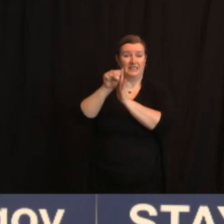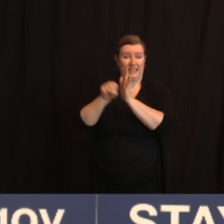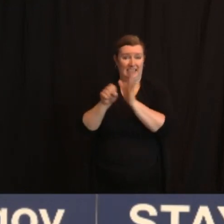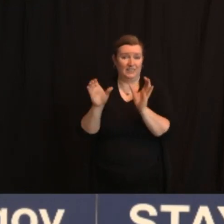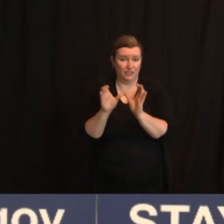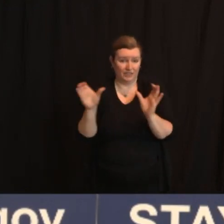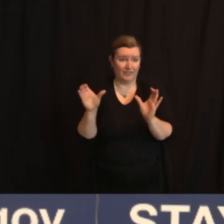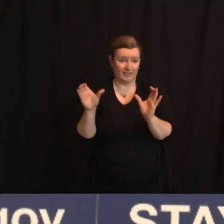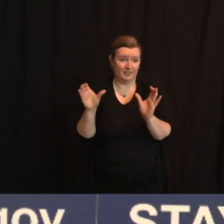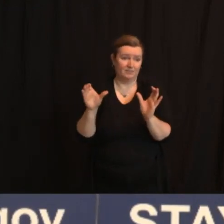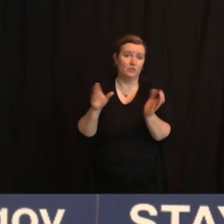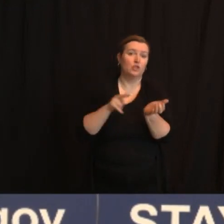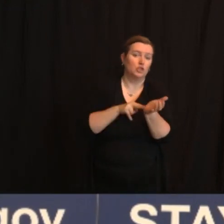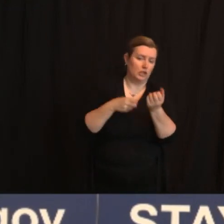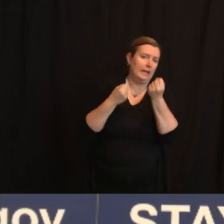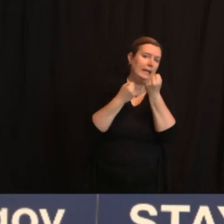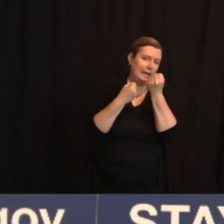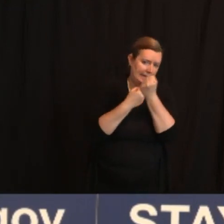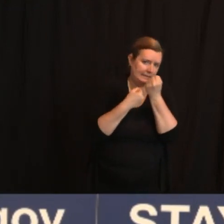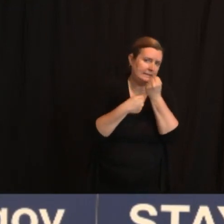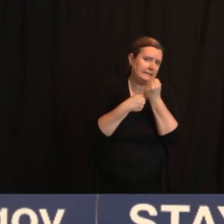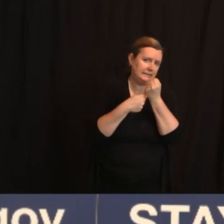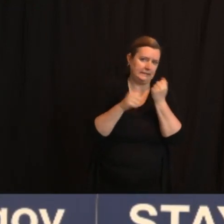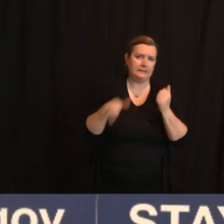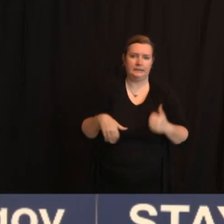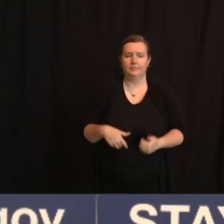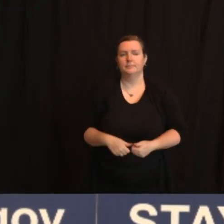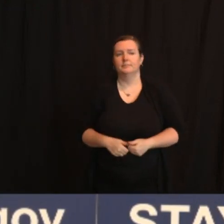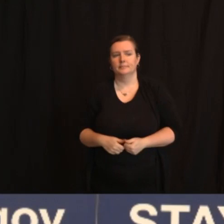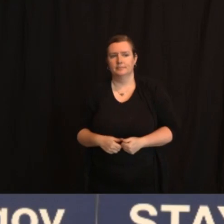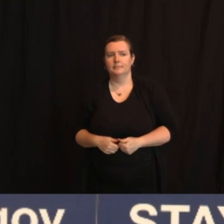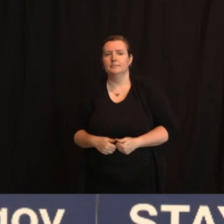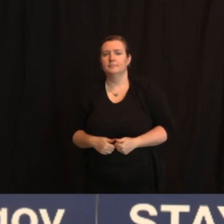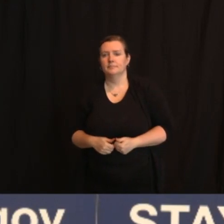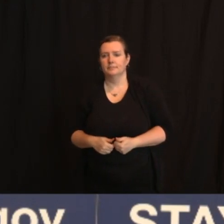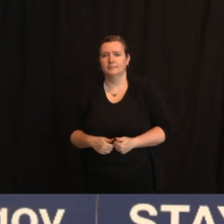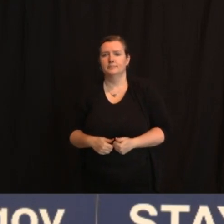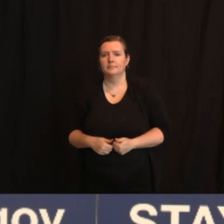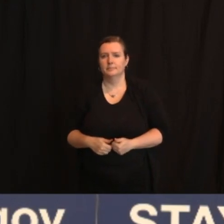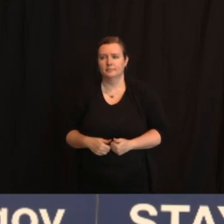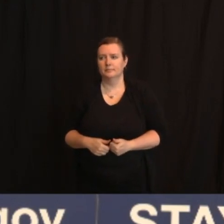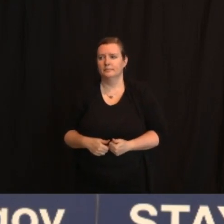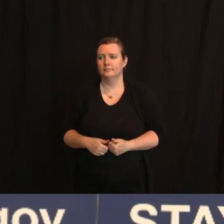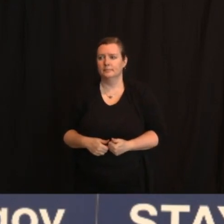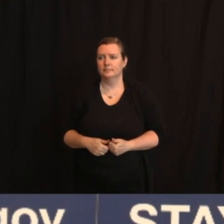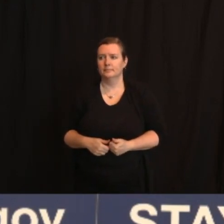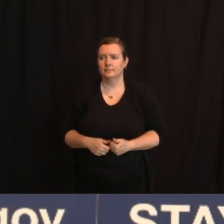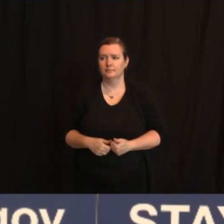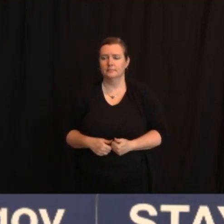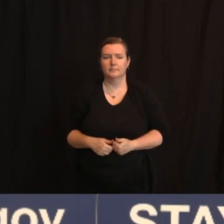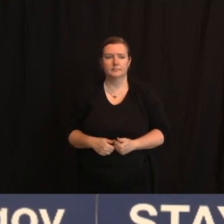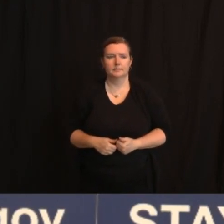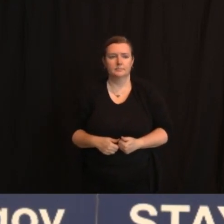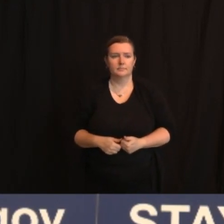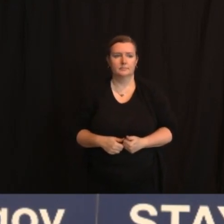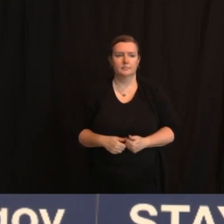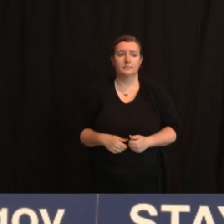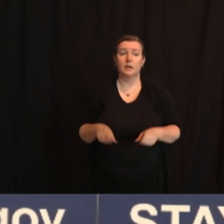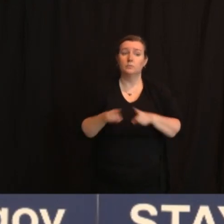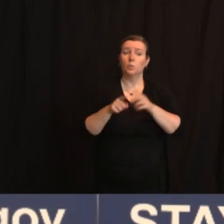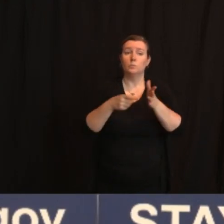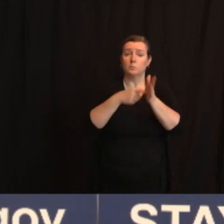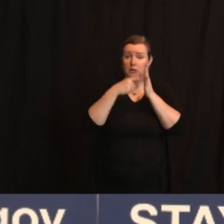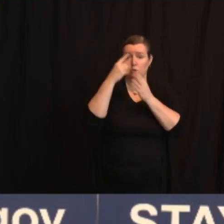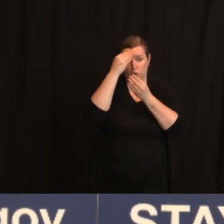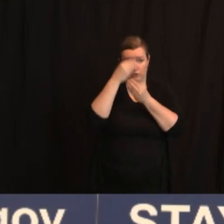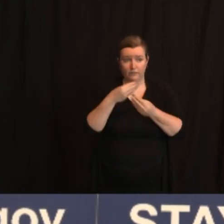to support the staffing vacancies, enforcing mandatory notification of residents, families, and